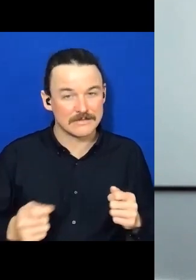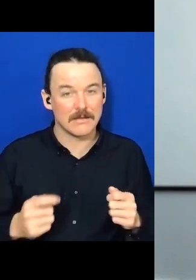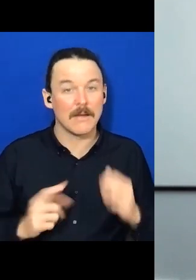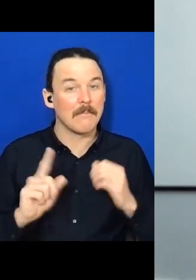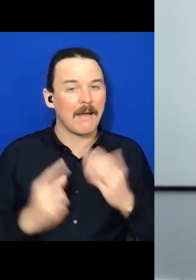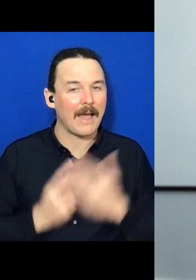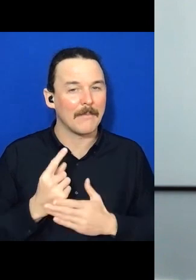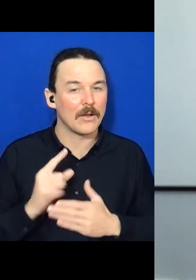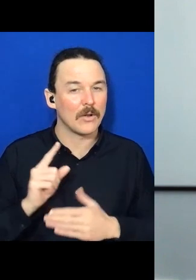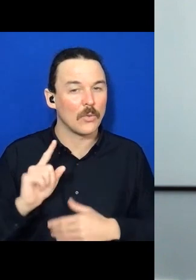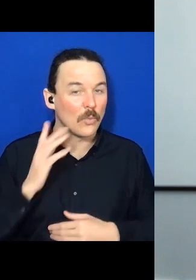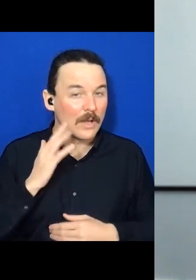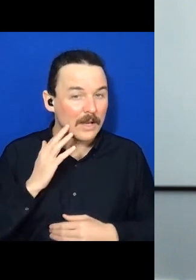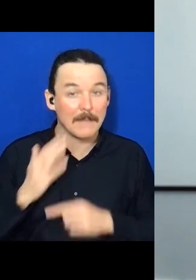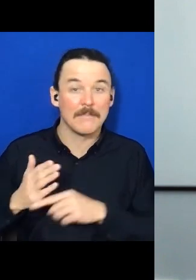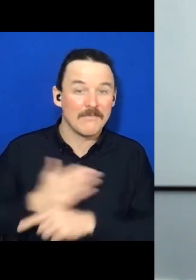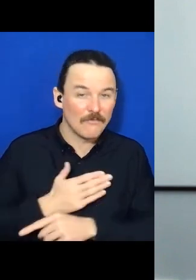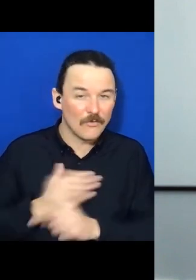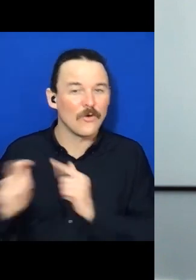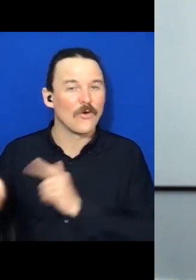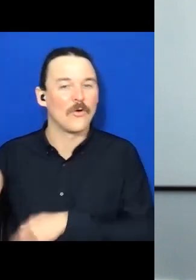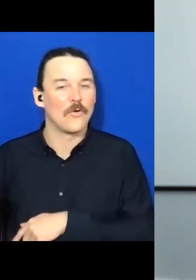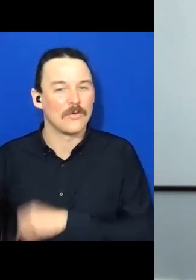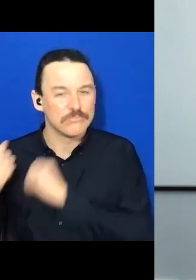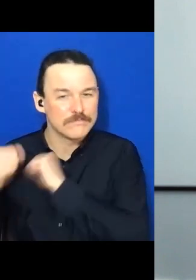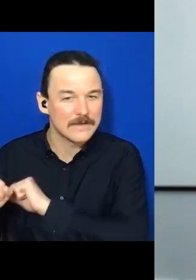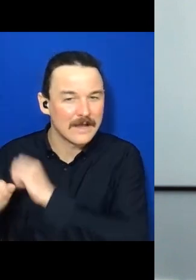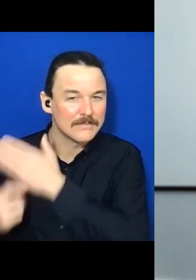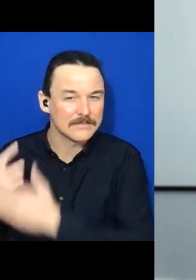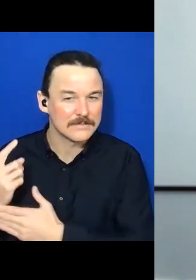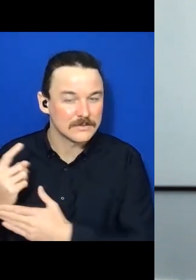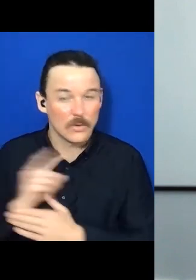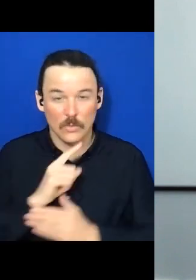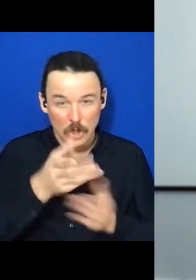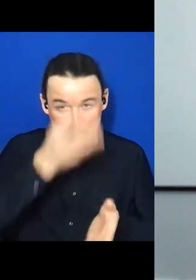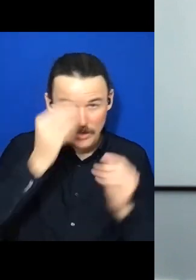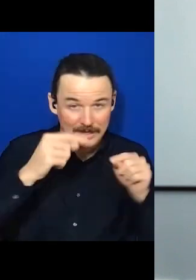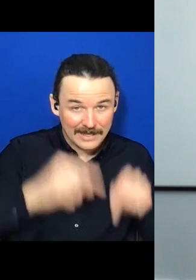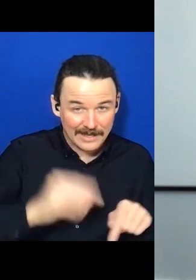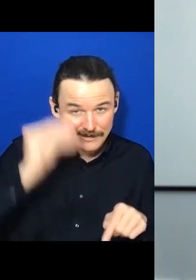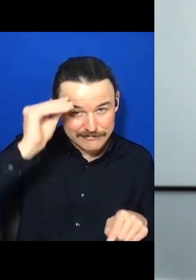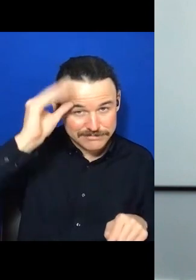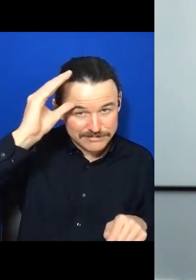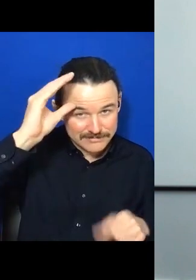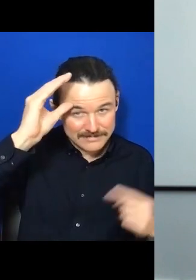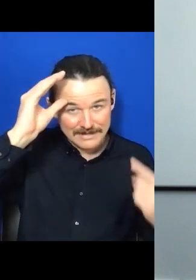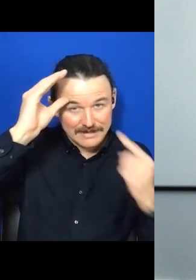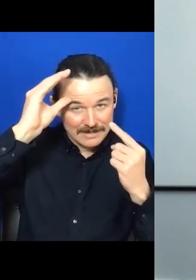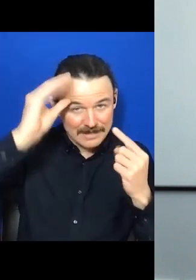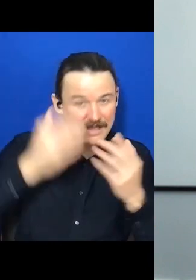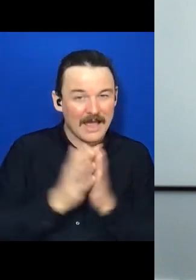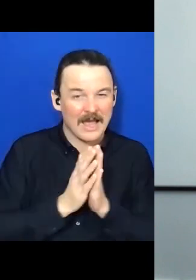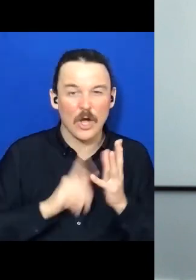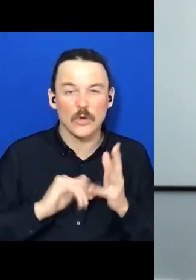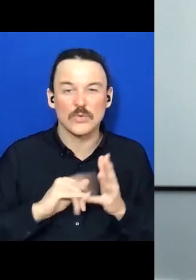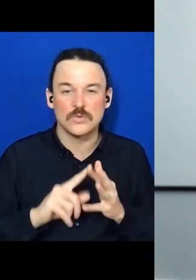past. So that practice was pretty much kind of driven off a post-court process.